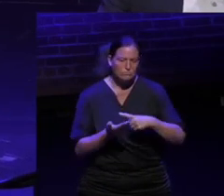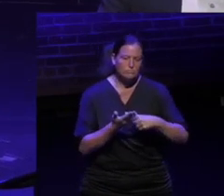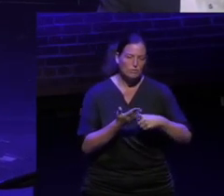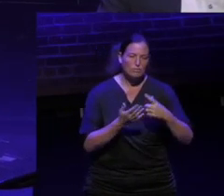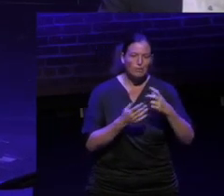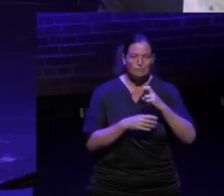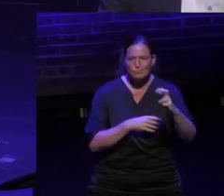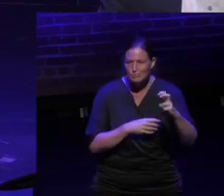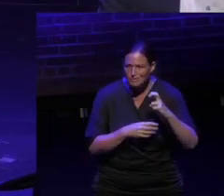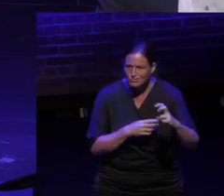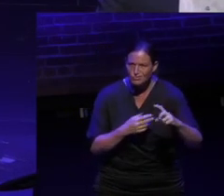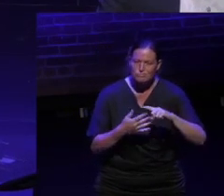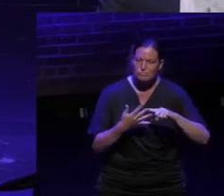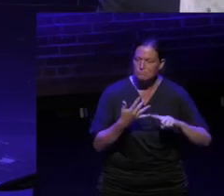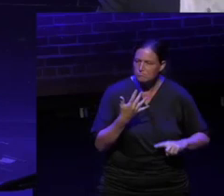already here.